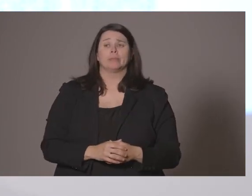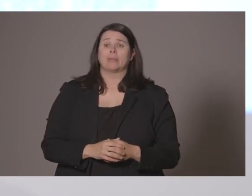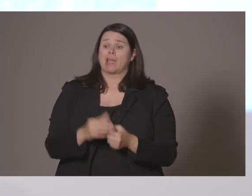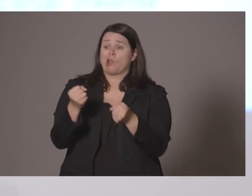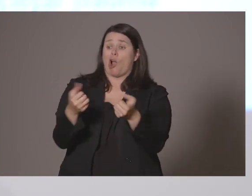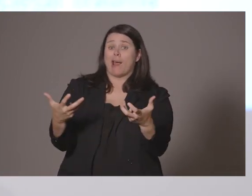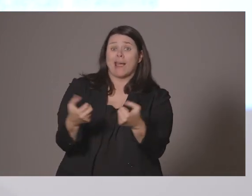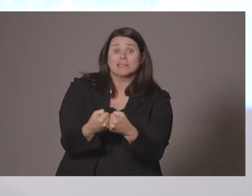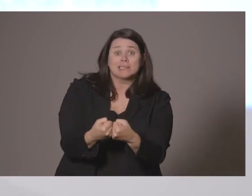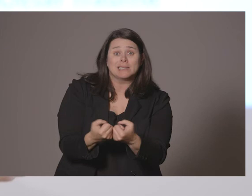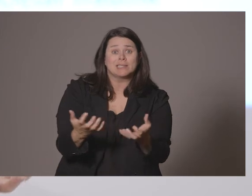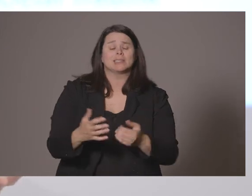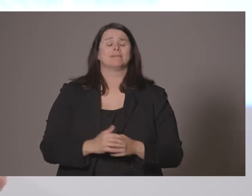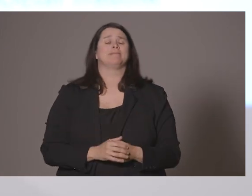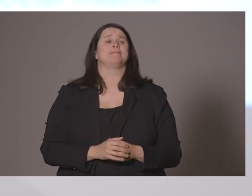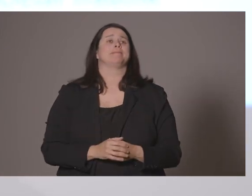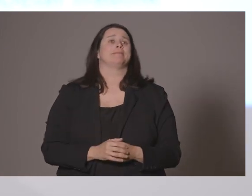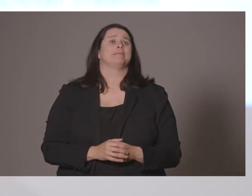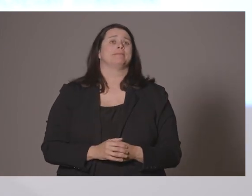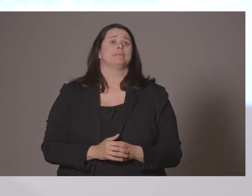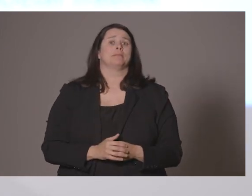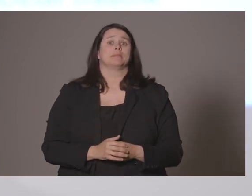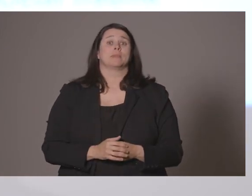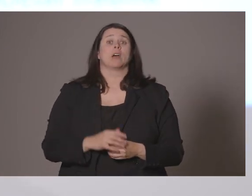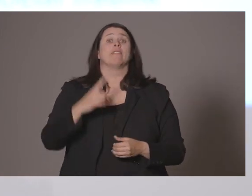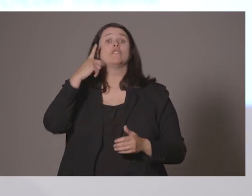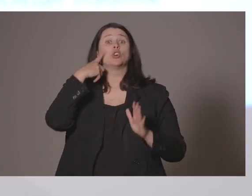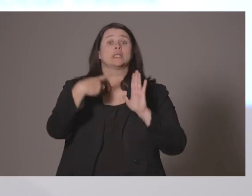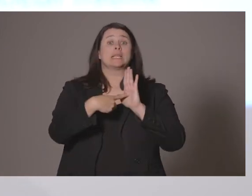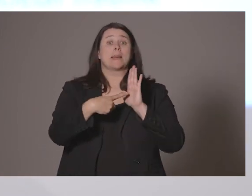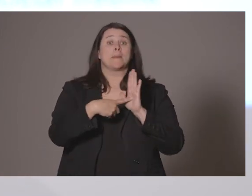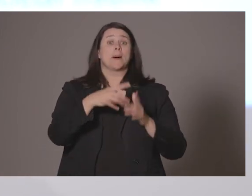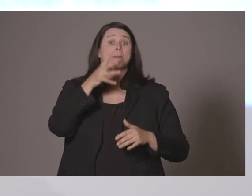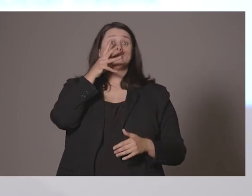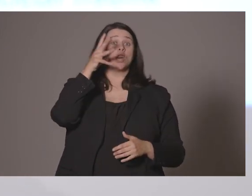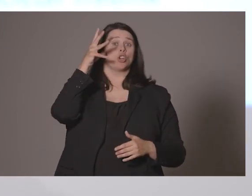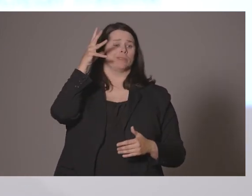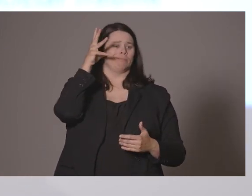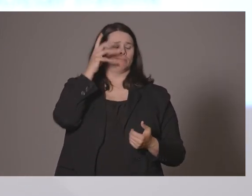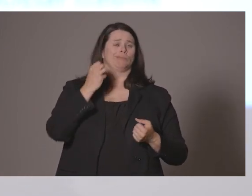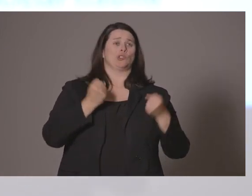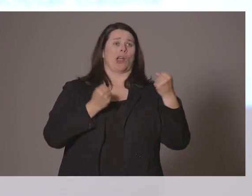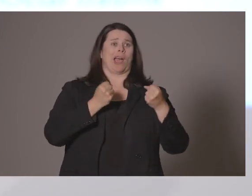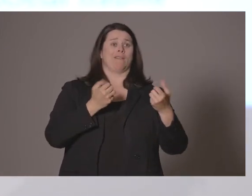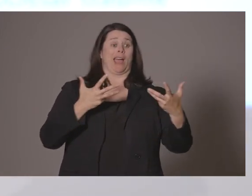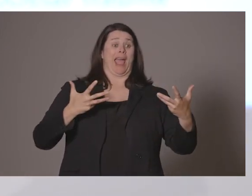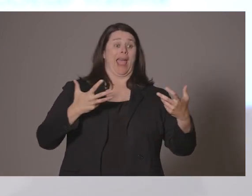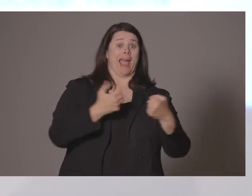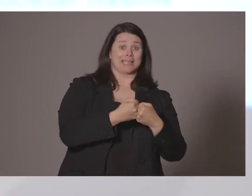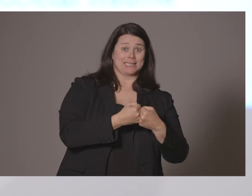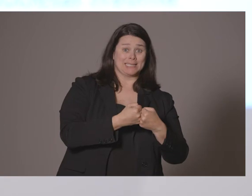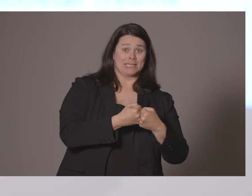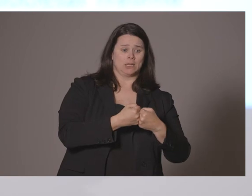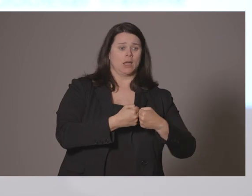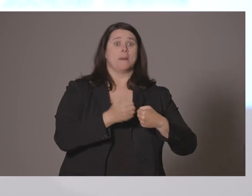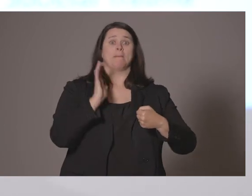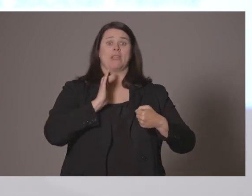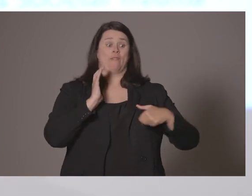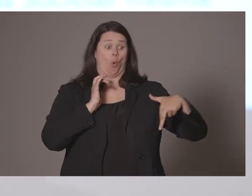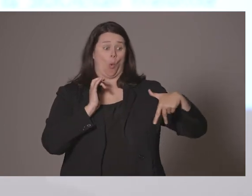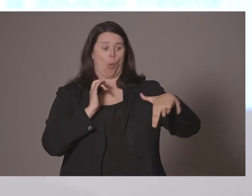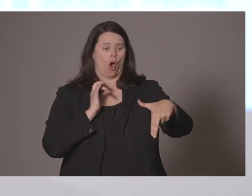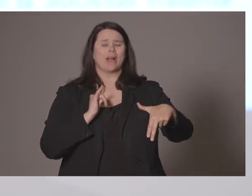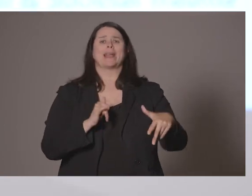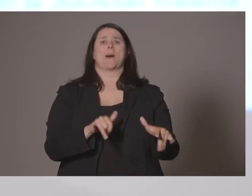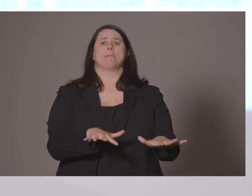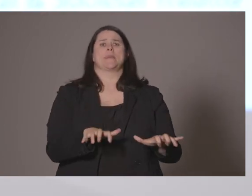example, maybe you weren't there, but a parent being in a car accident and becoming a paraplegic, that's a pretty radical life change.